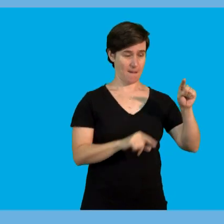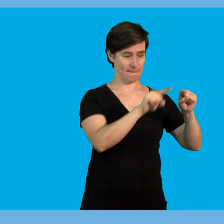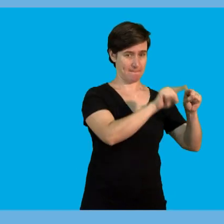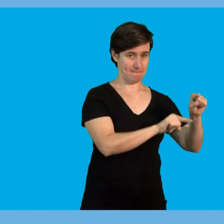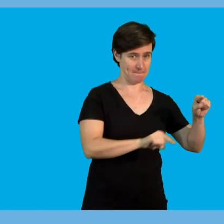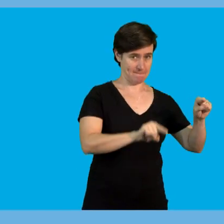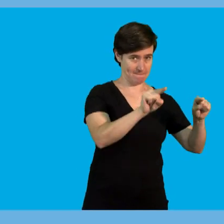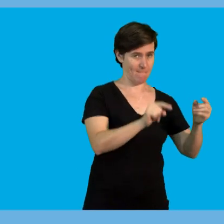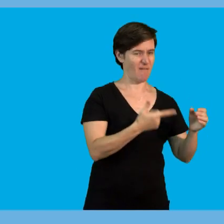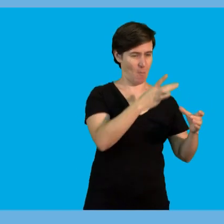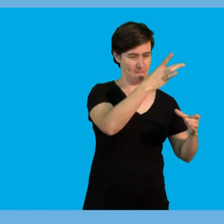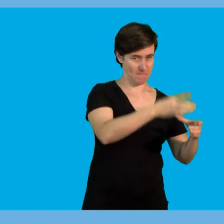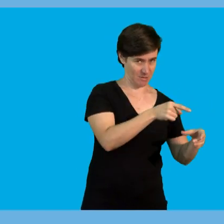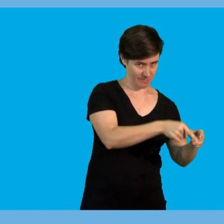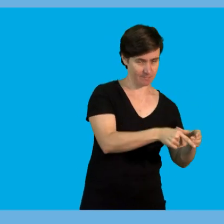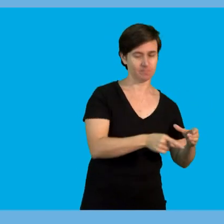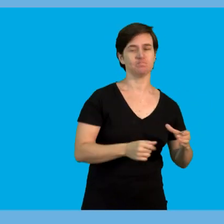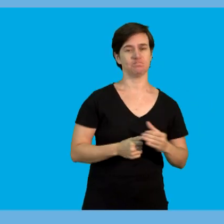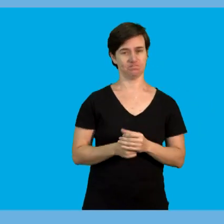beaker A,